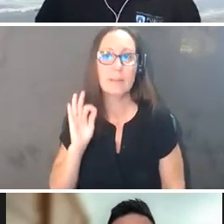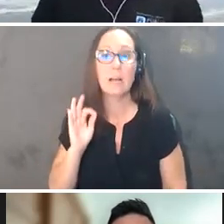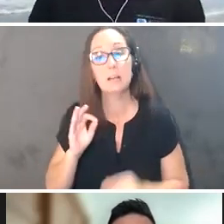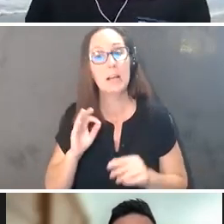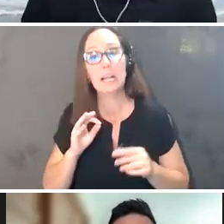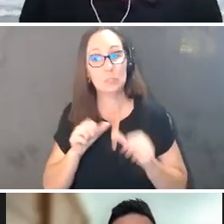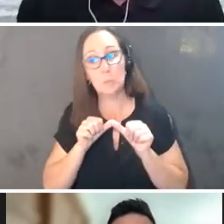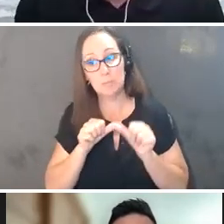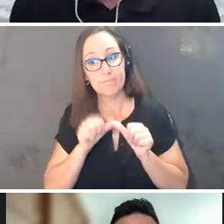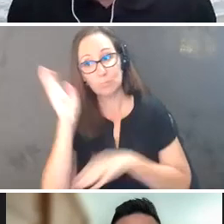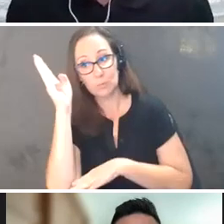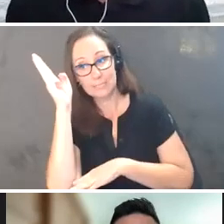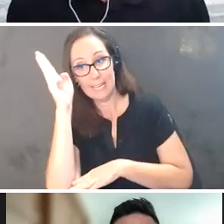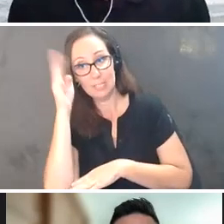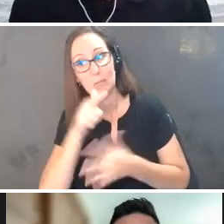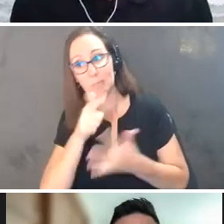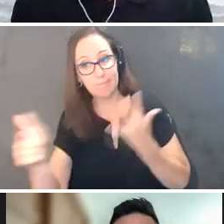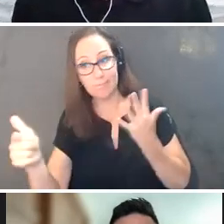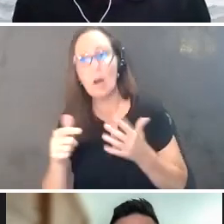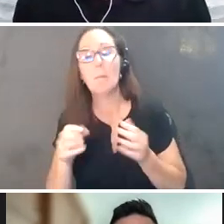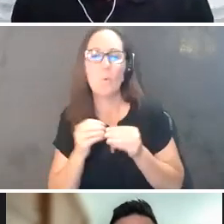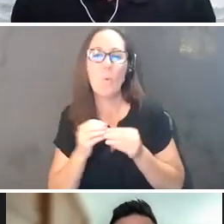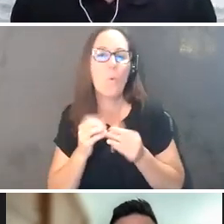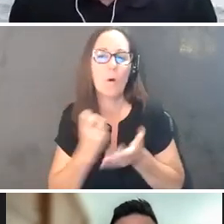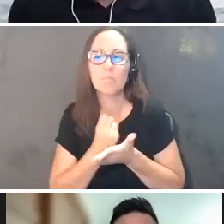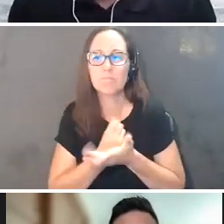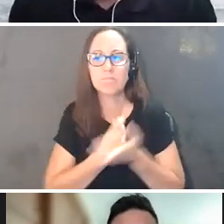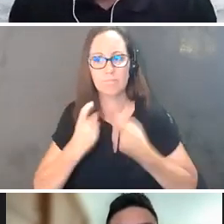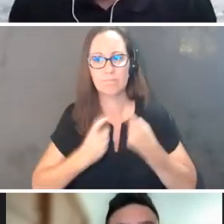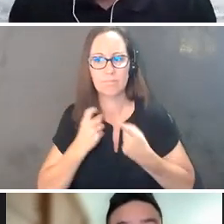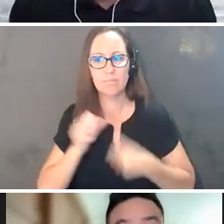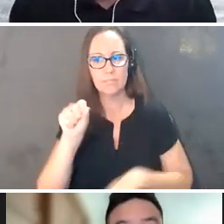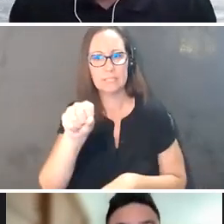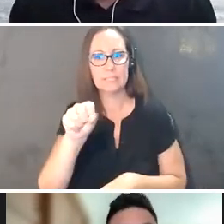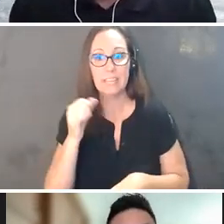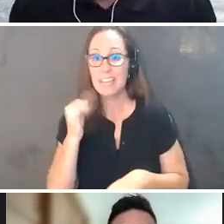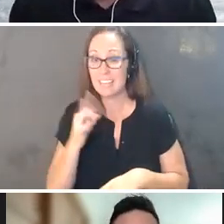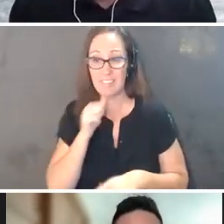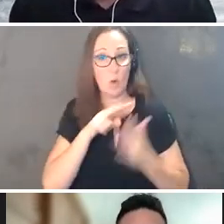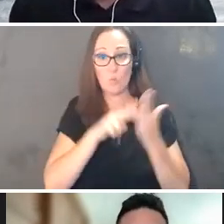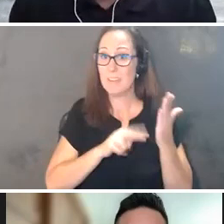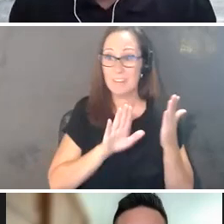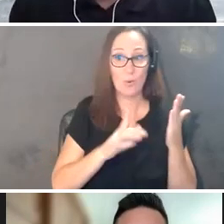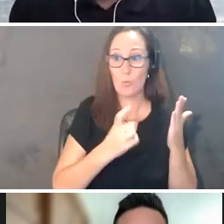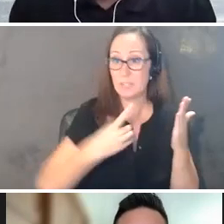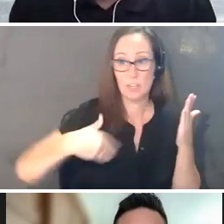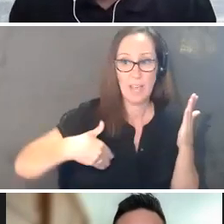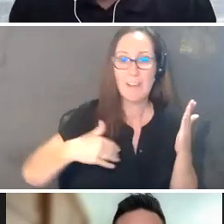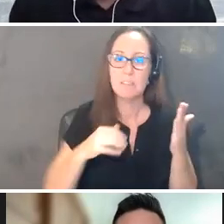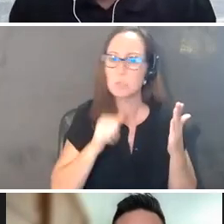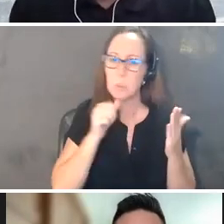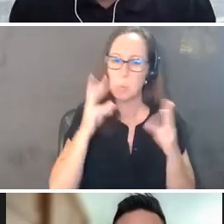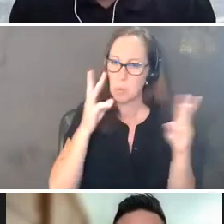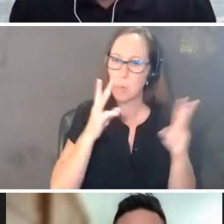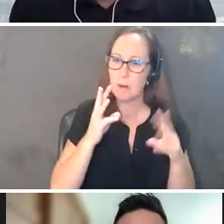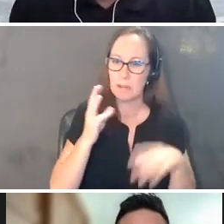today's presentation, there will be some additional times to ask your questions. So if we don't read yours, we haven't forgotten about you, and we will come back to